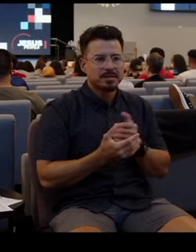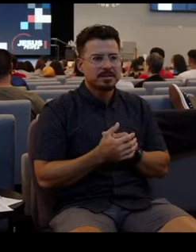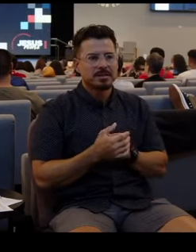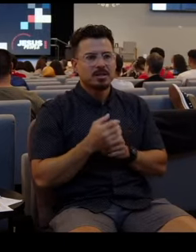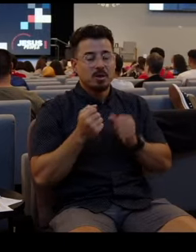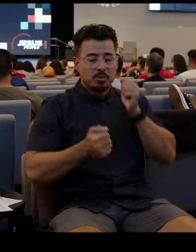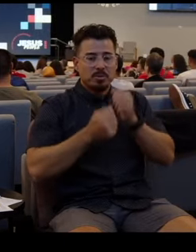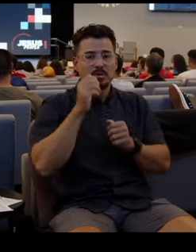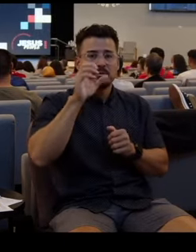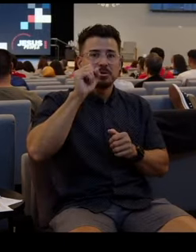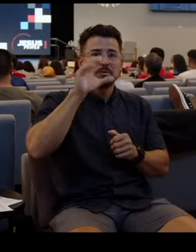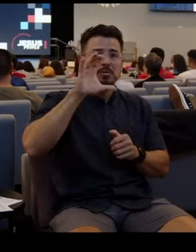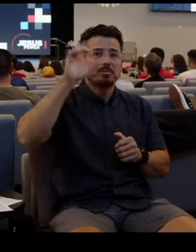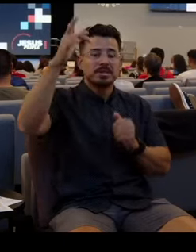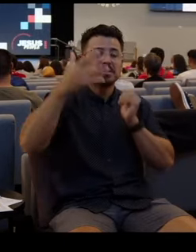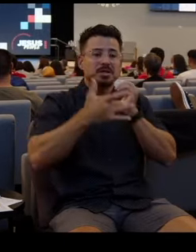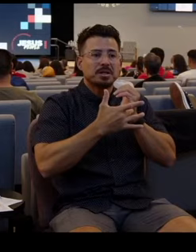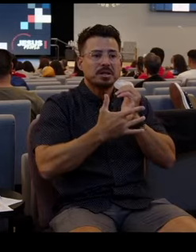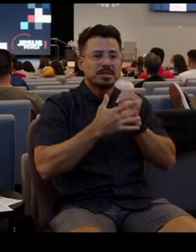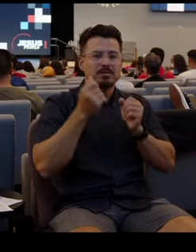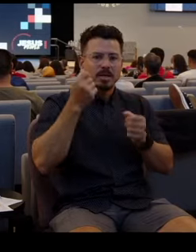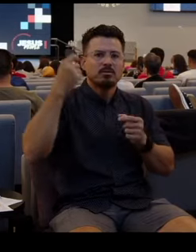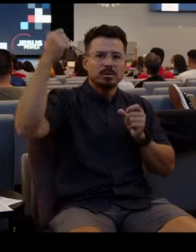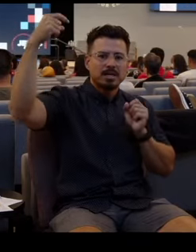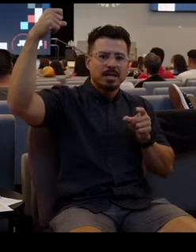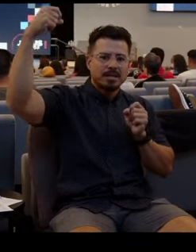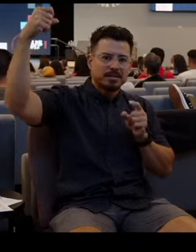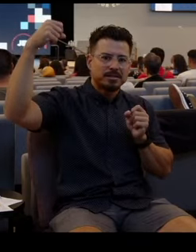technology today is in the realm of satellites.